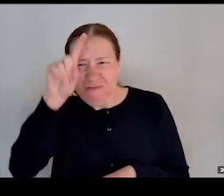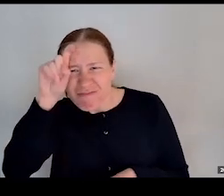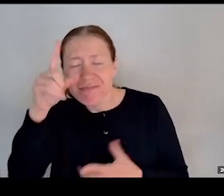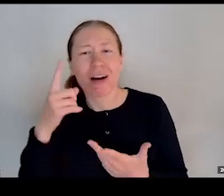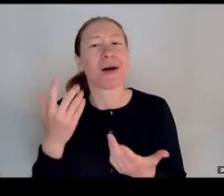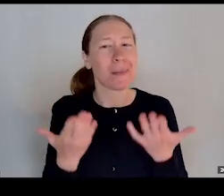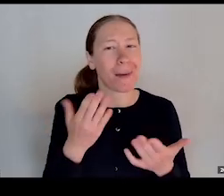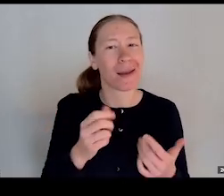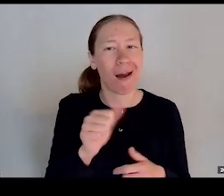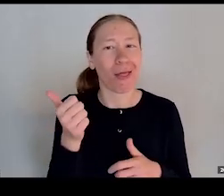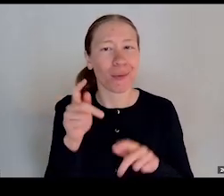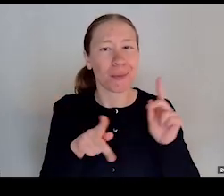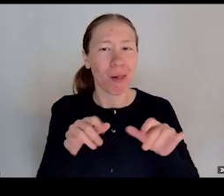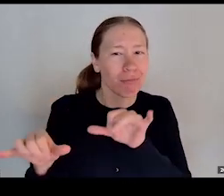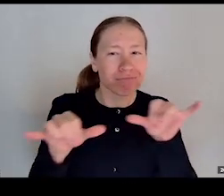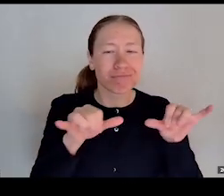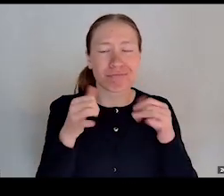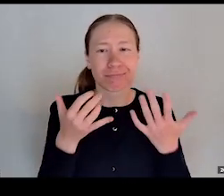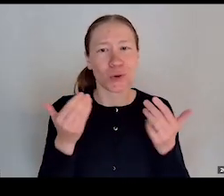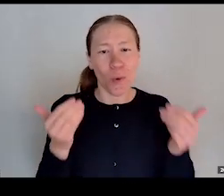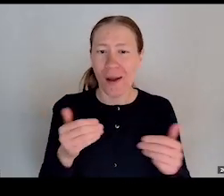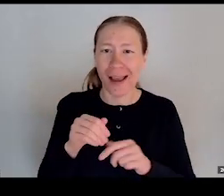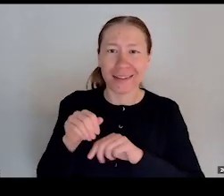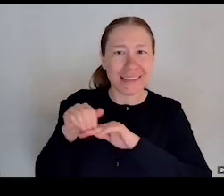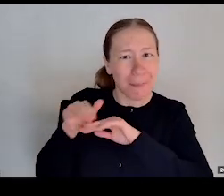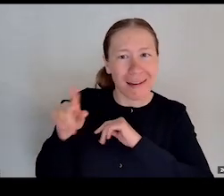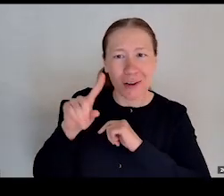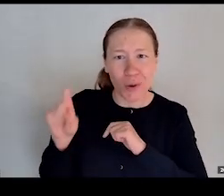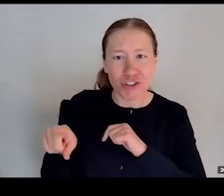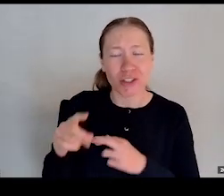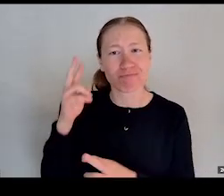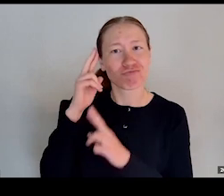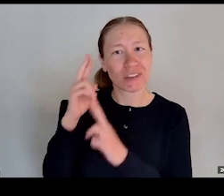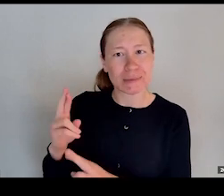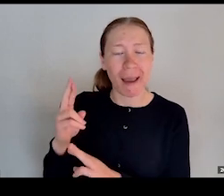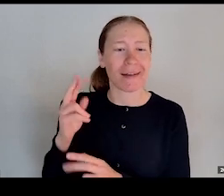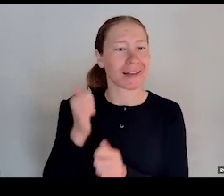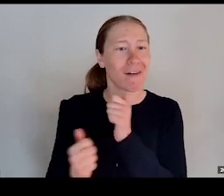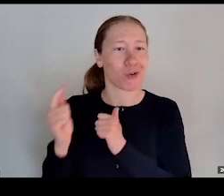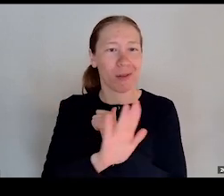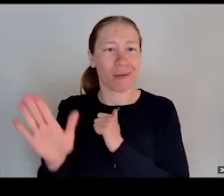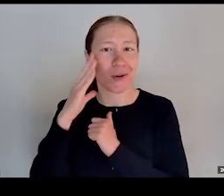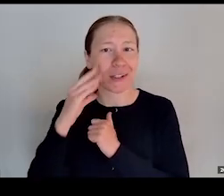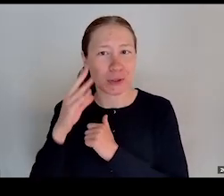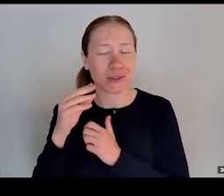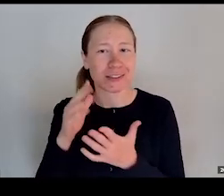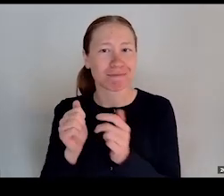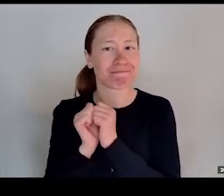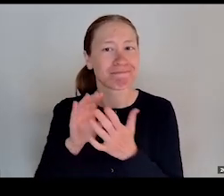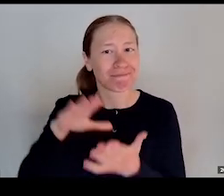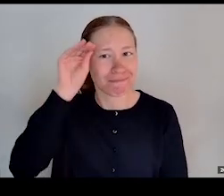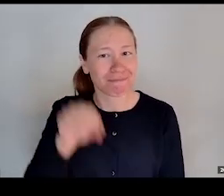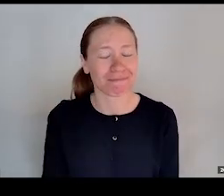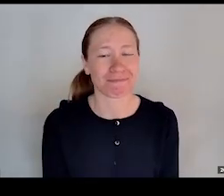does too, so feel free to submit those and respect the experiences of others as we all learn together today.